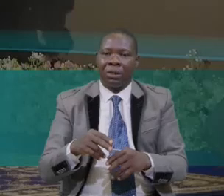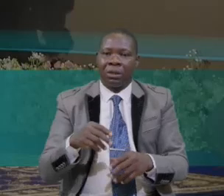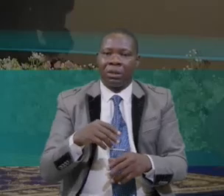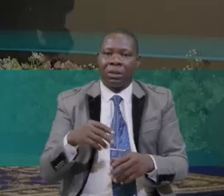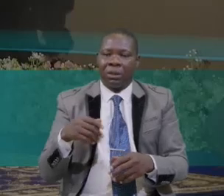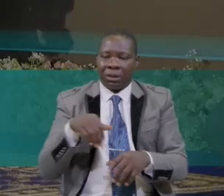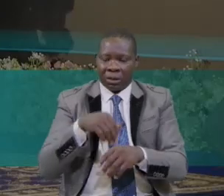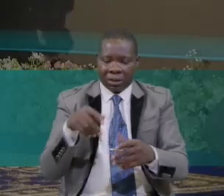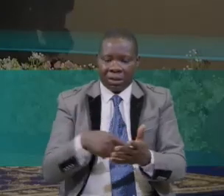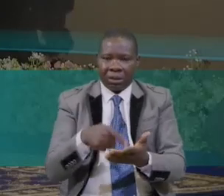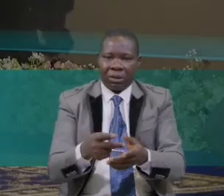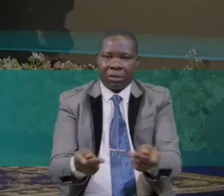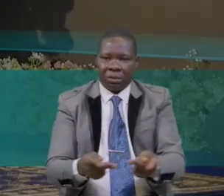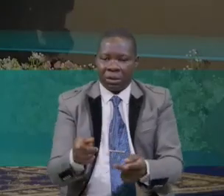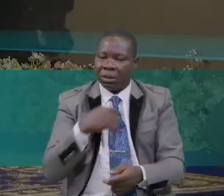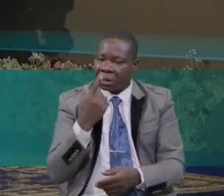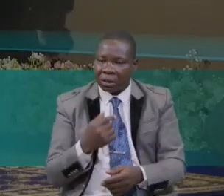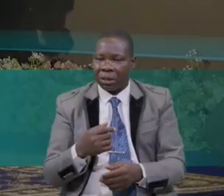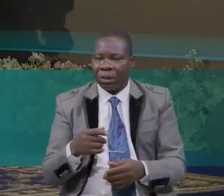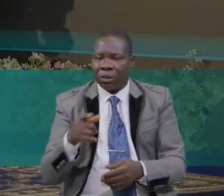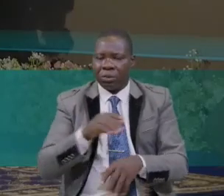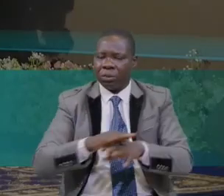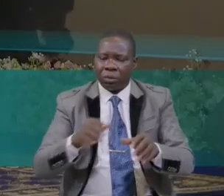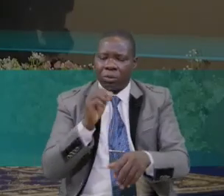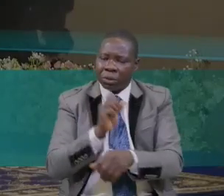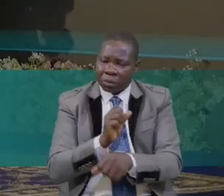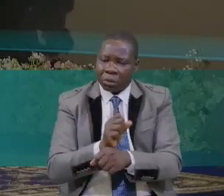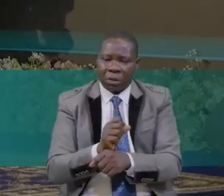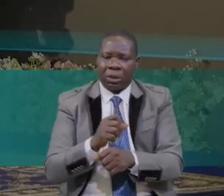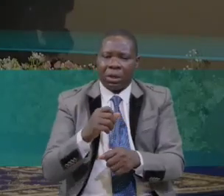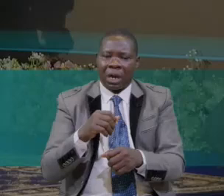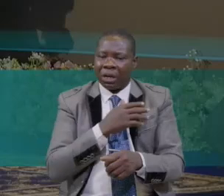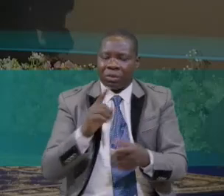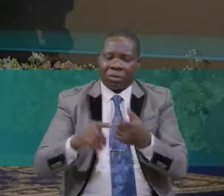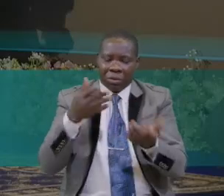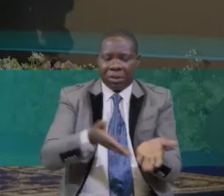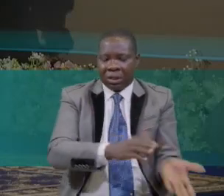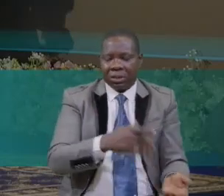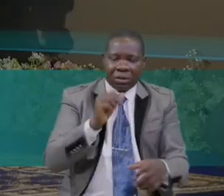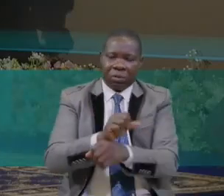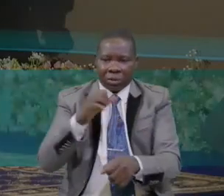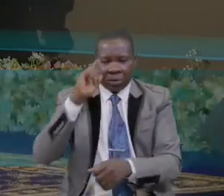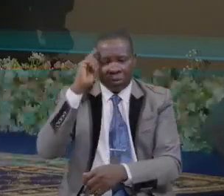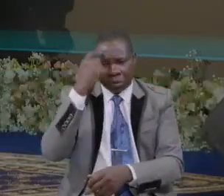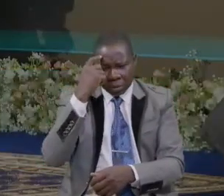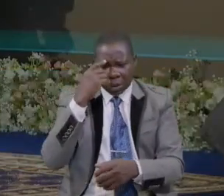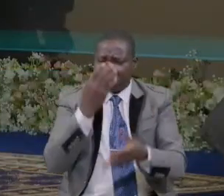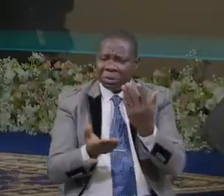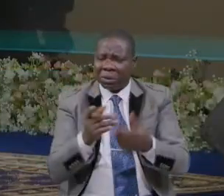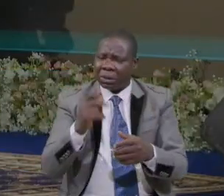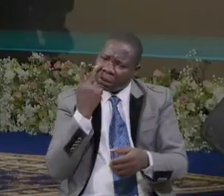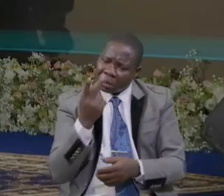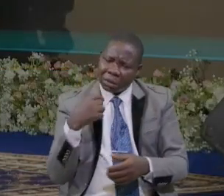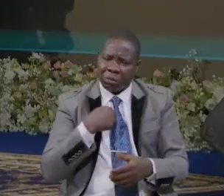it and they don't see you? Whether they saw me or not, I raised the standard of servanthood.